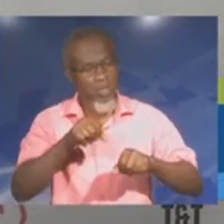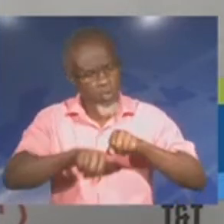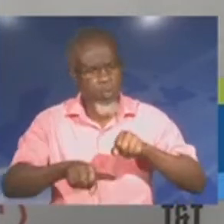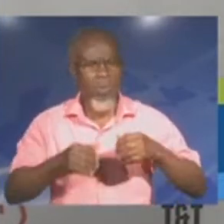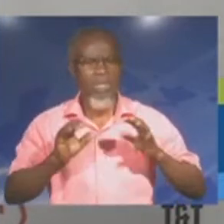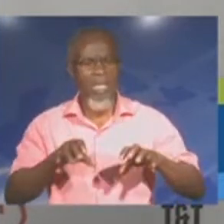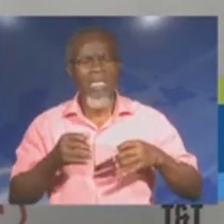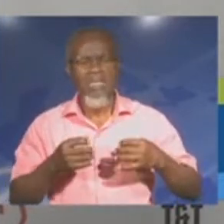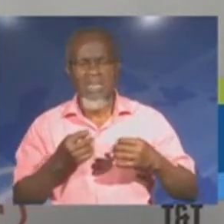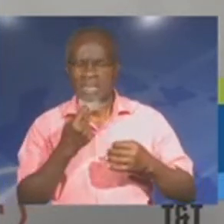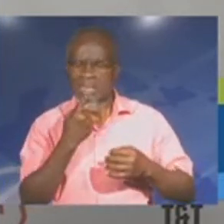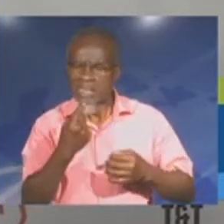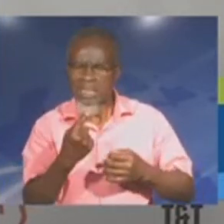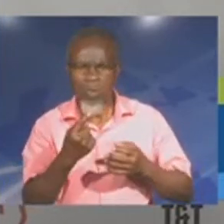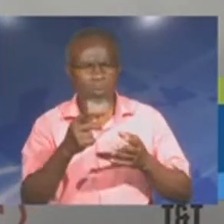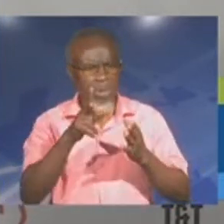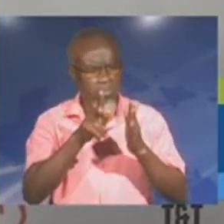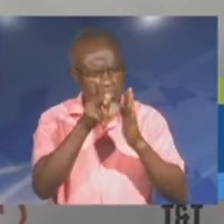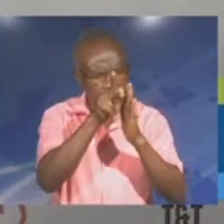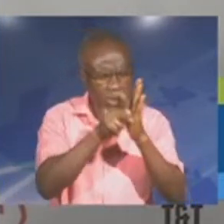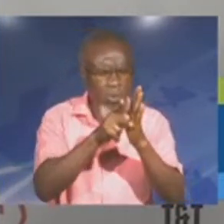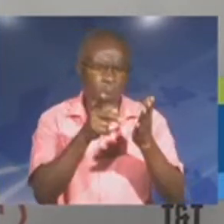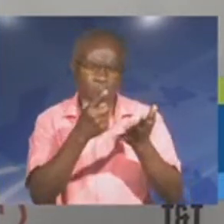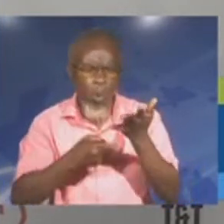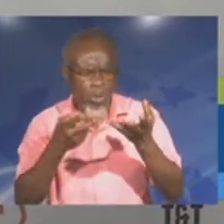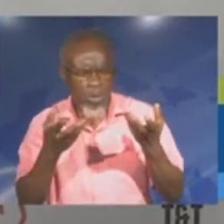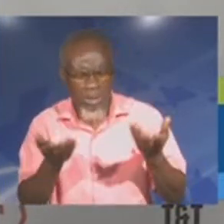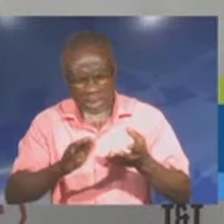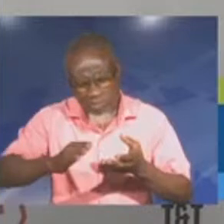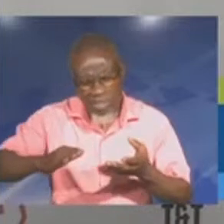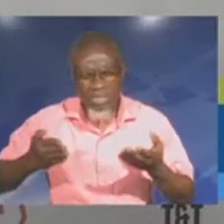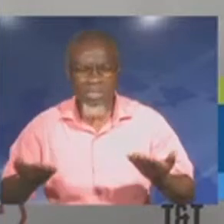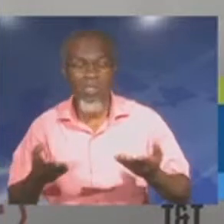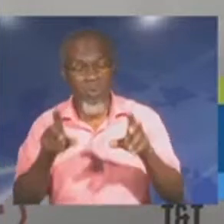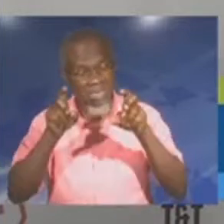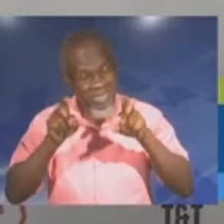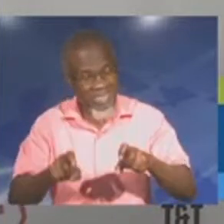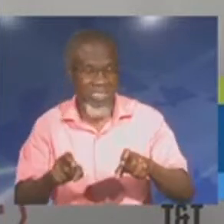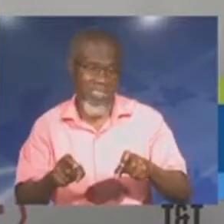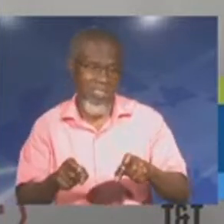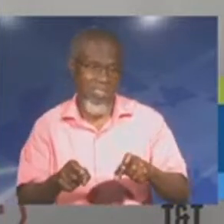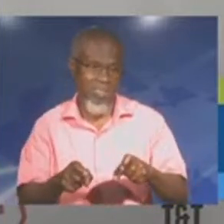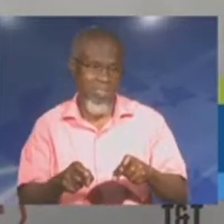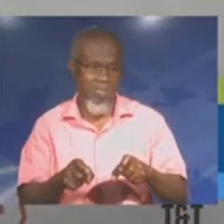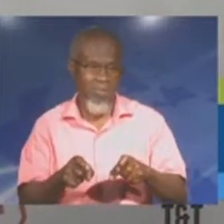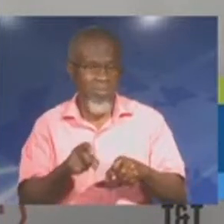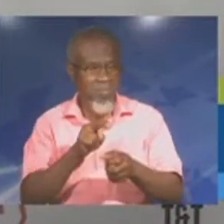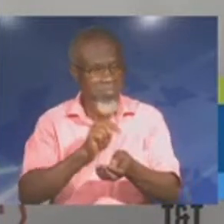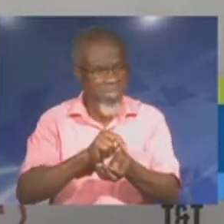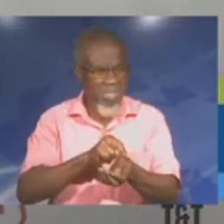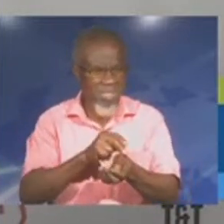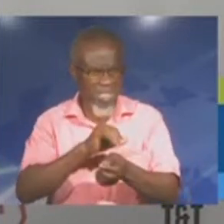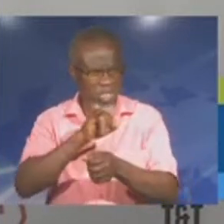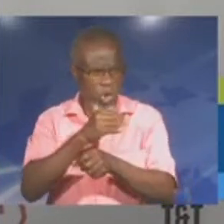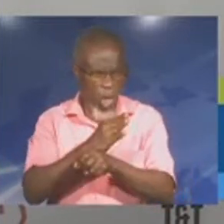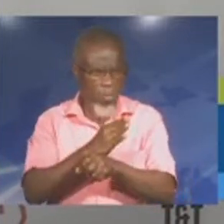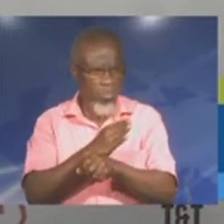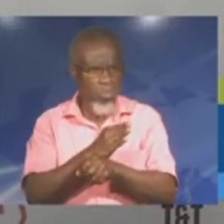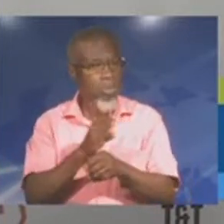policy development. Nursing is more than a job. It is a passion. It is a